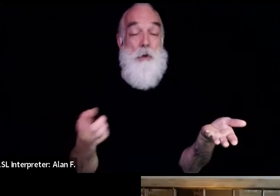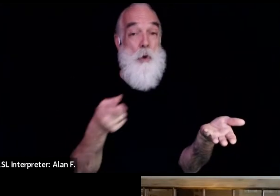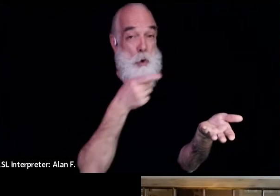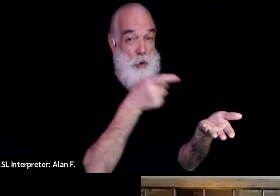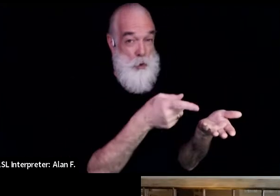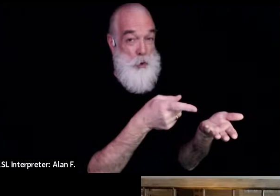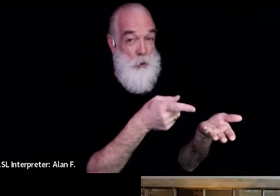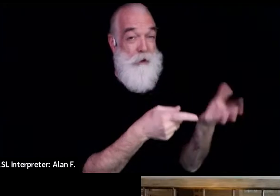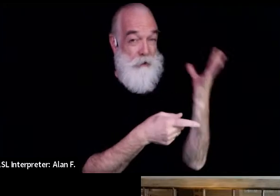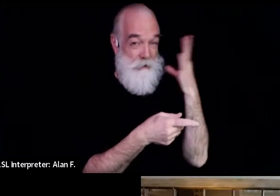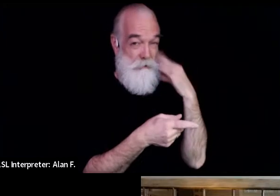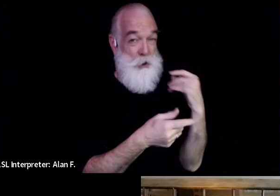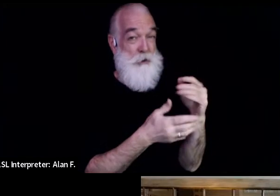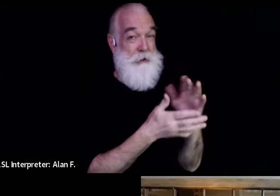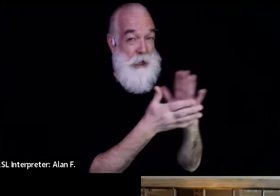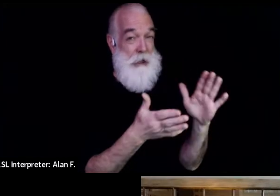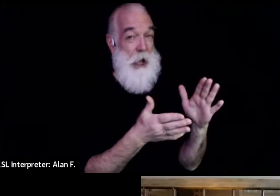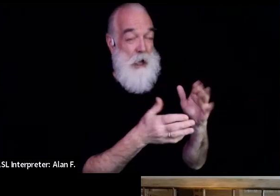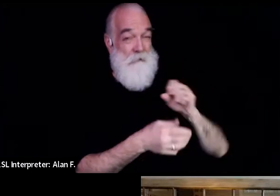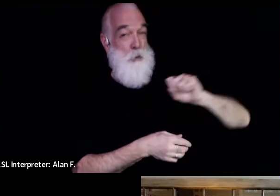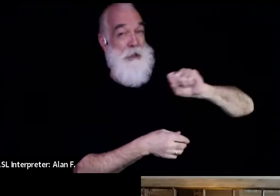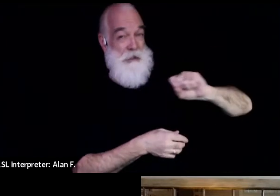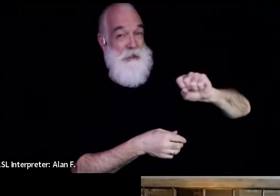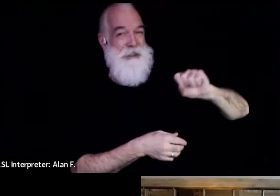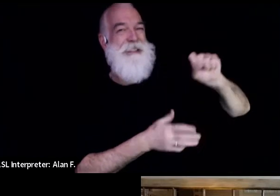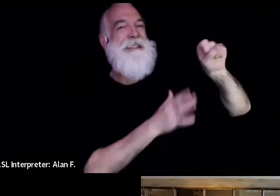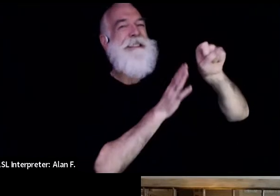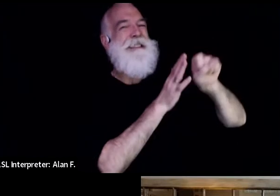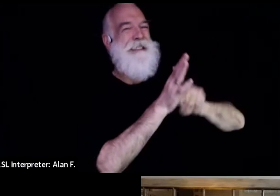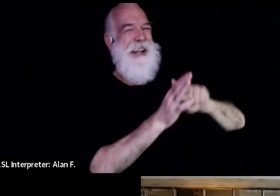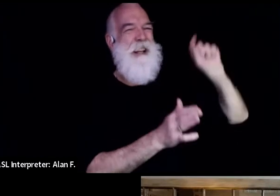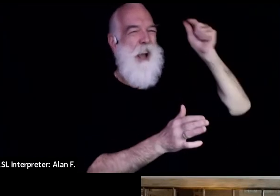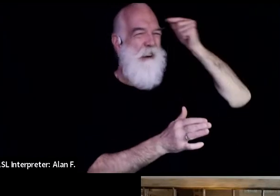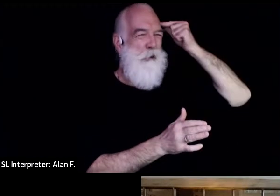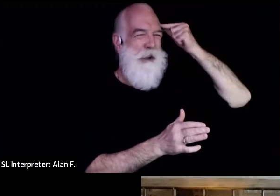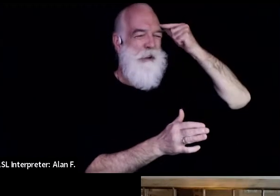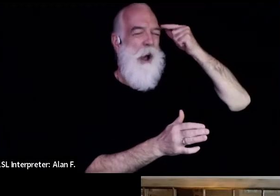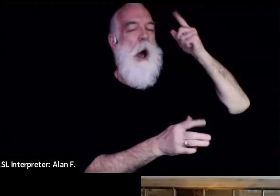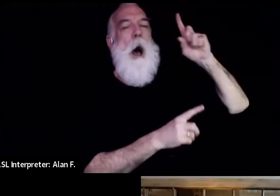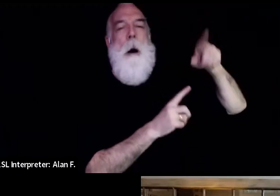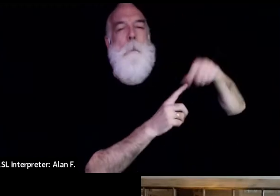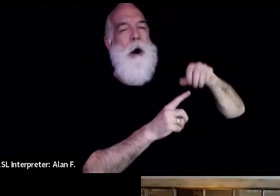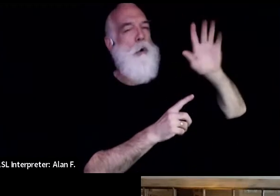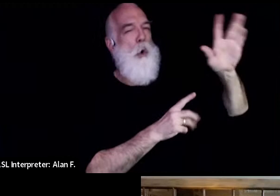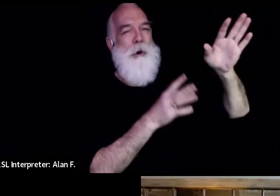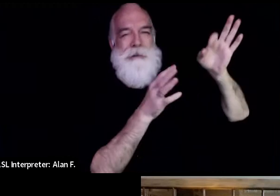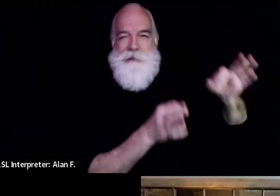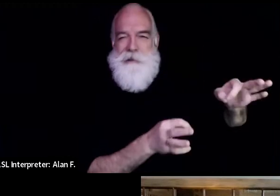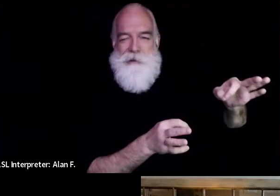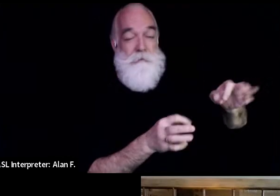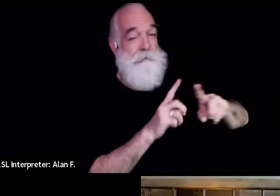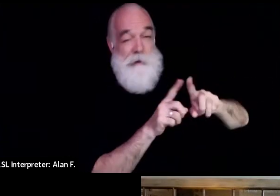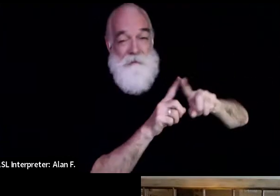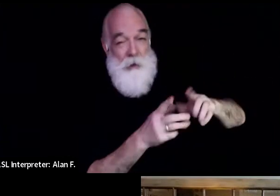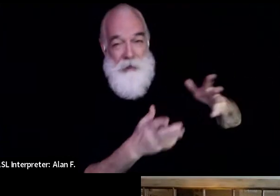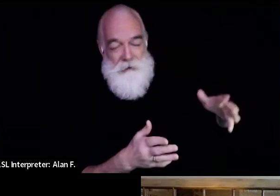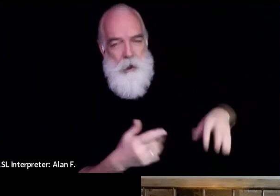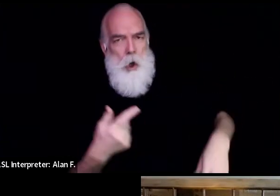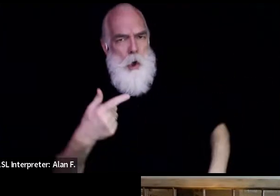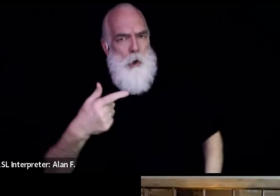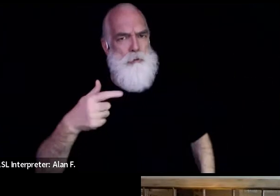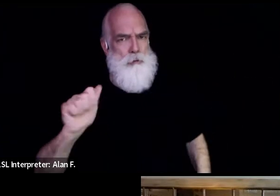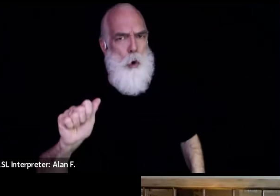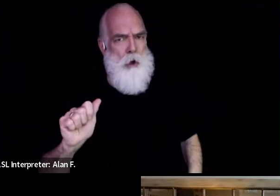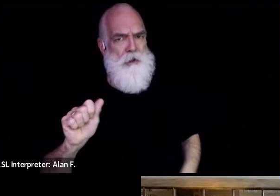of resistance from the state government overriding decisions you have made on multiple fronts. And Georgia is one of the states where